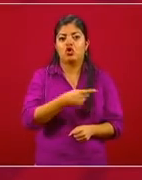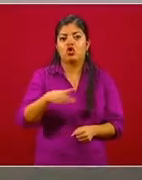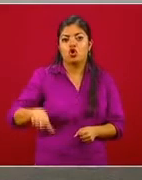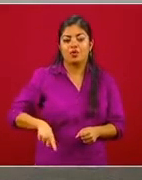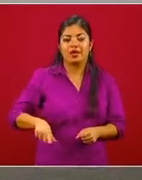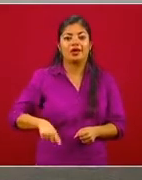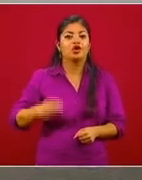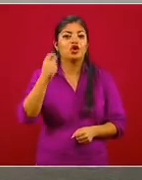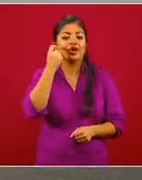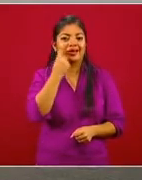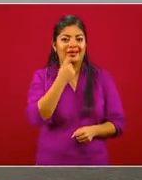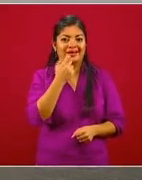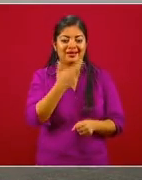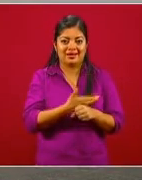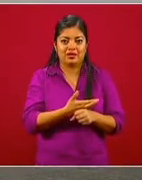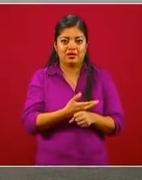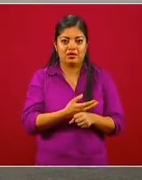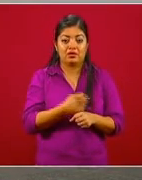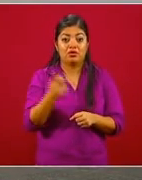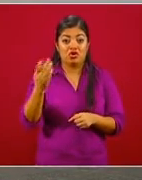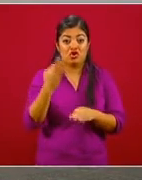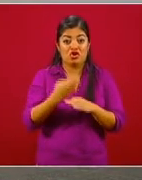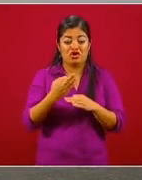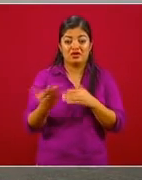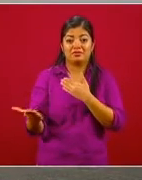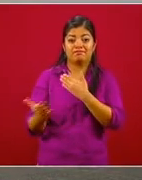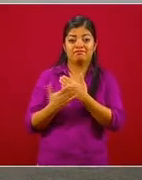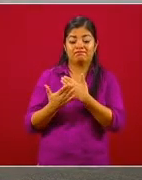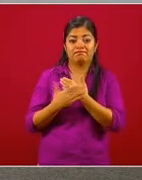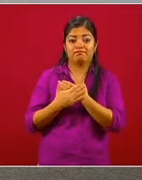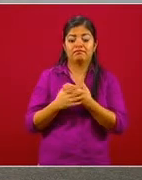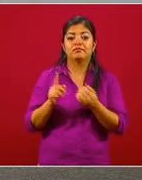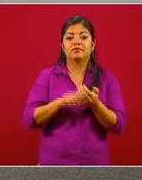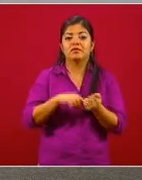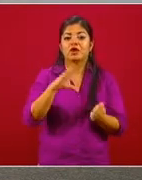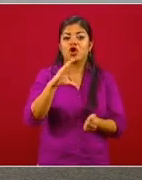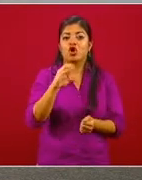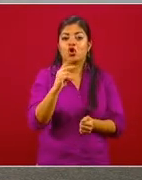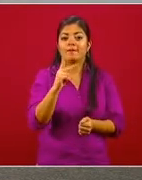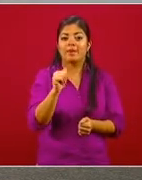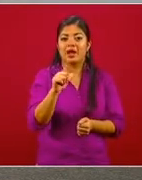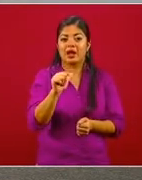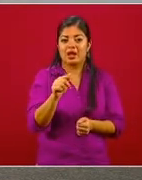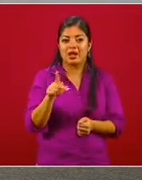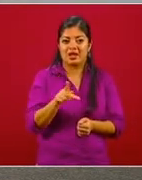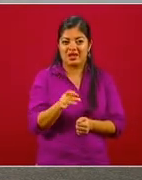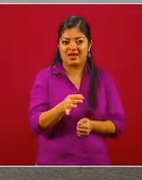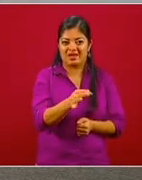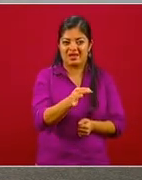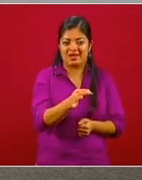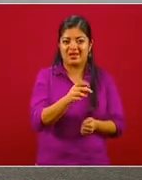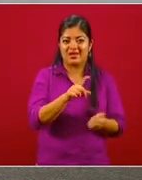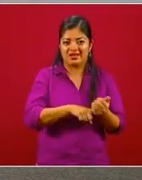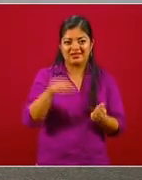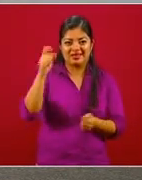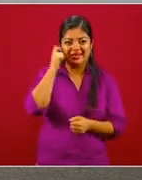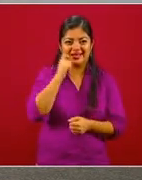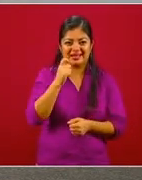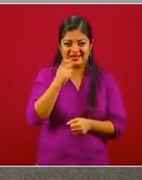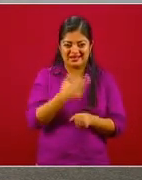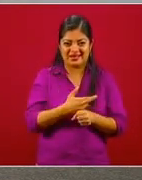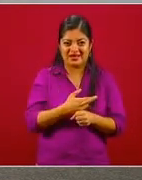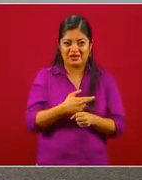well esteemed colleague who is the health secretary for the state of